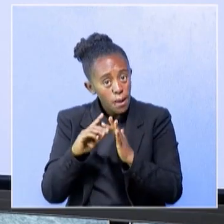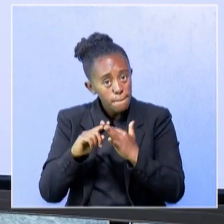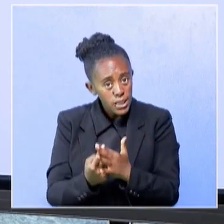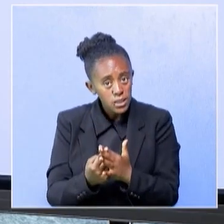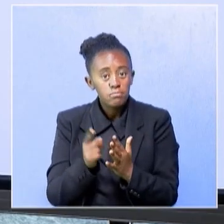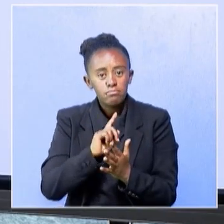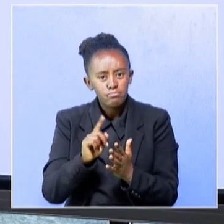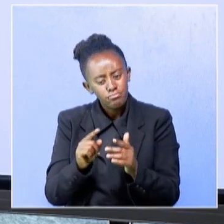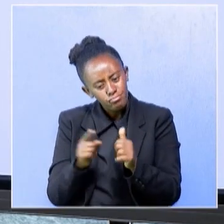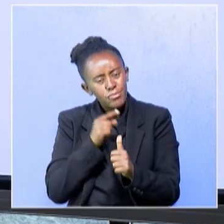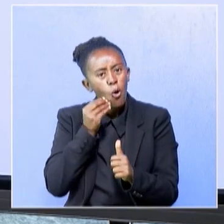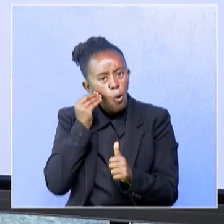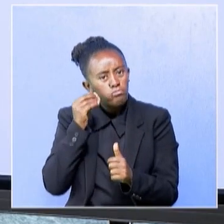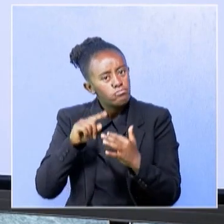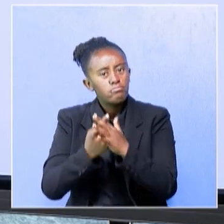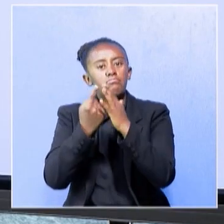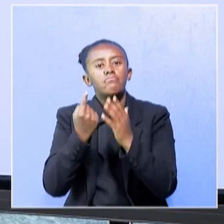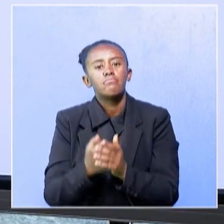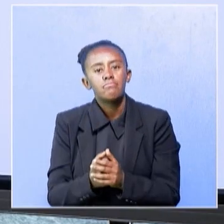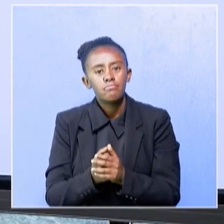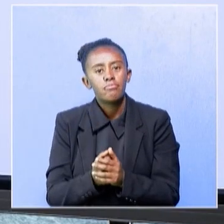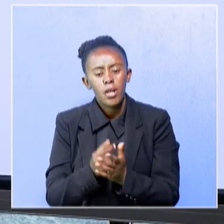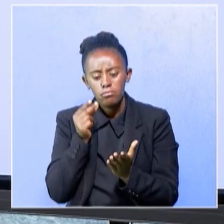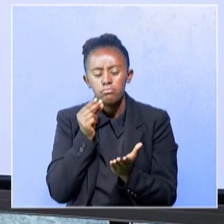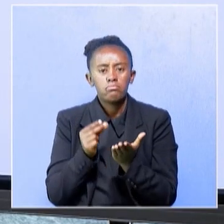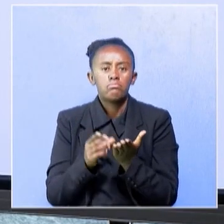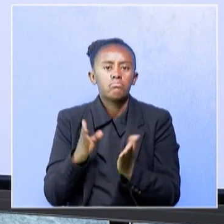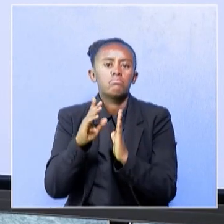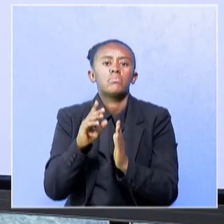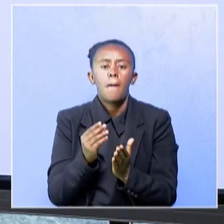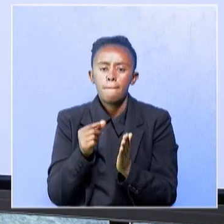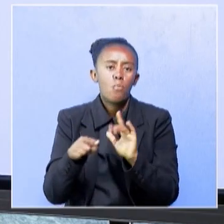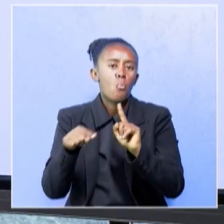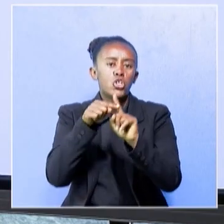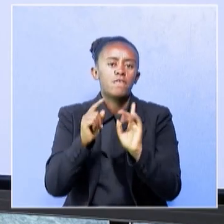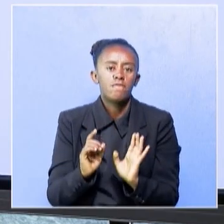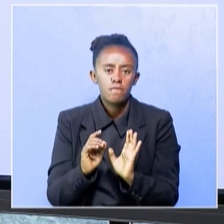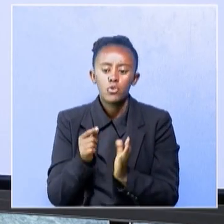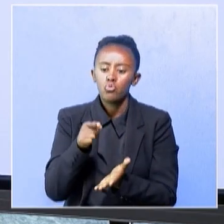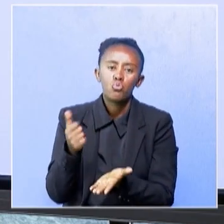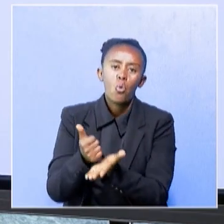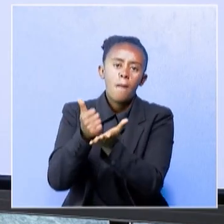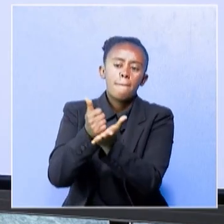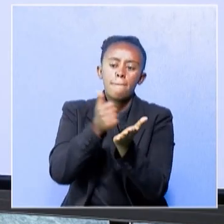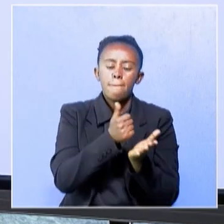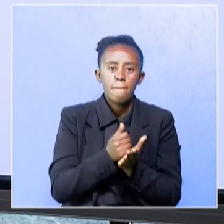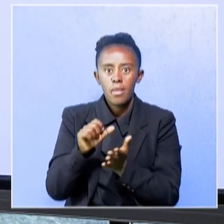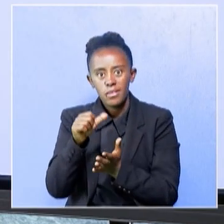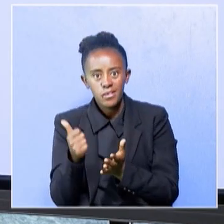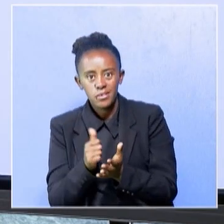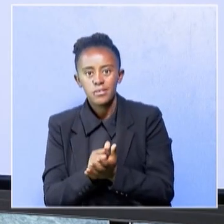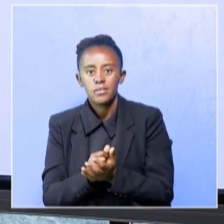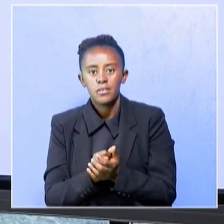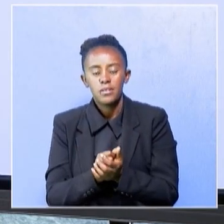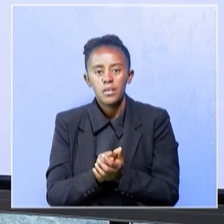the scratch at home. Be volunteer, be positive to help the others, right?